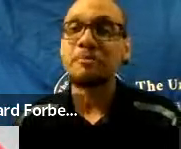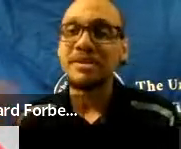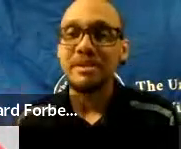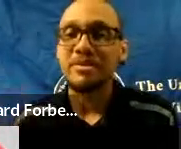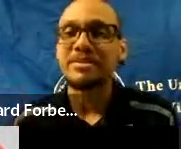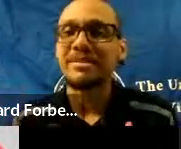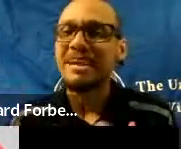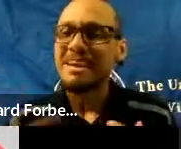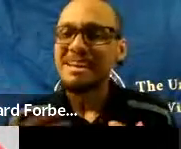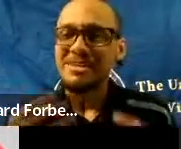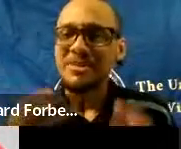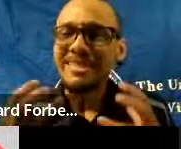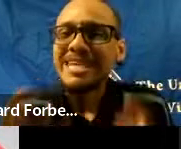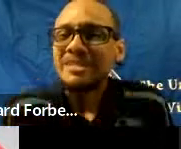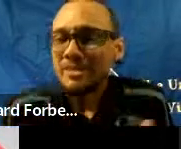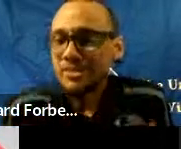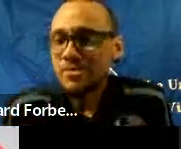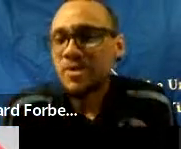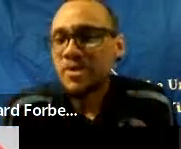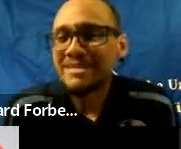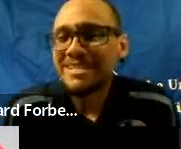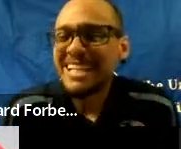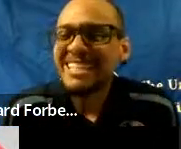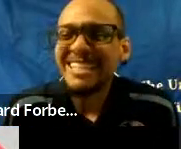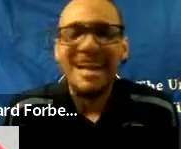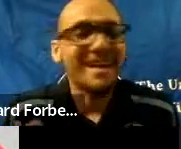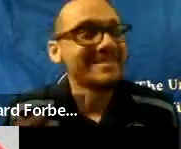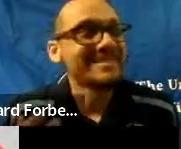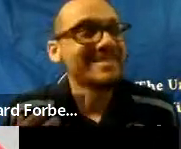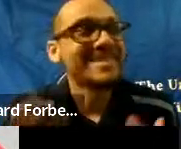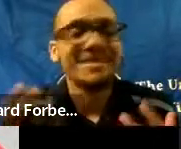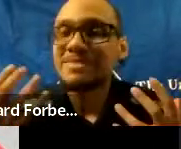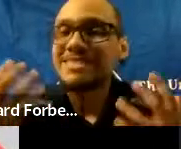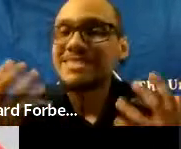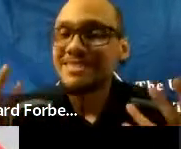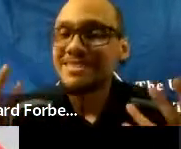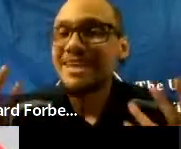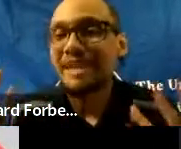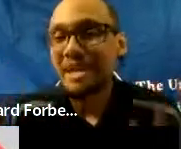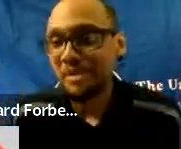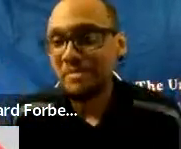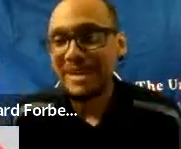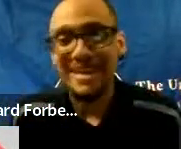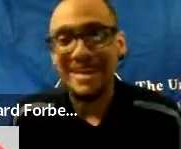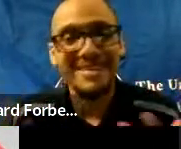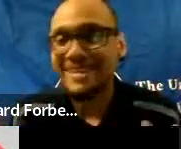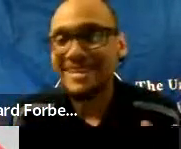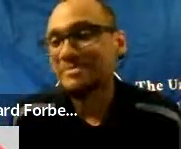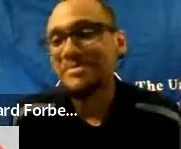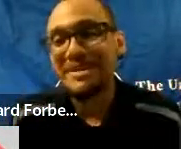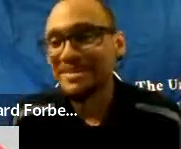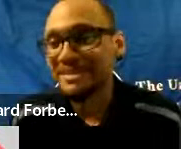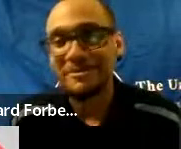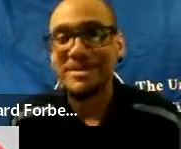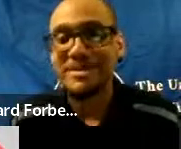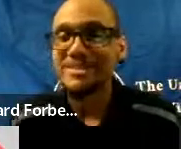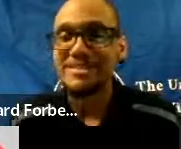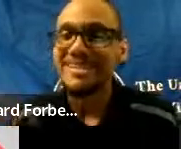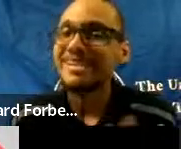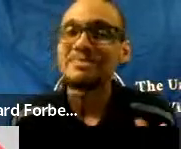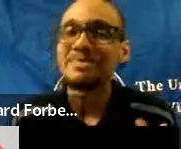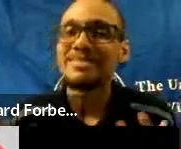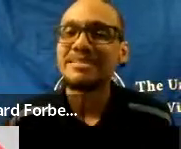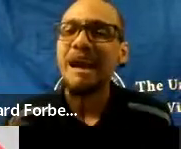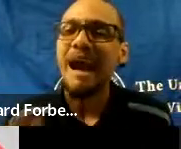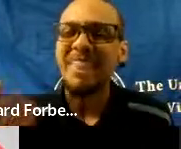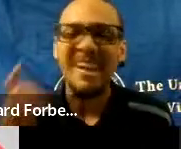today, being able to, teach youth and to get them to see that light bulb. I think that's the biggest thing for me, is